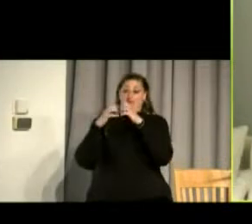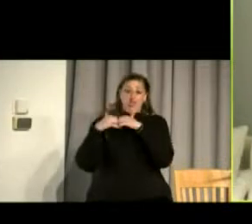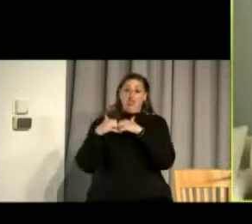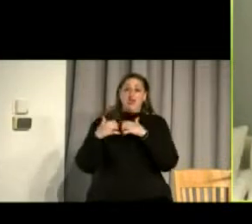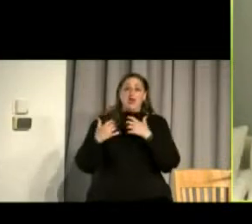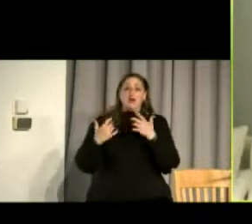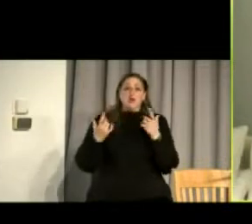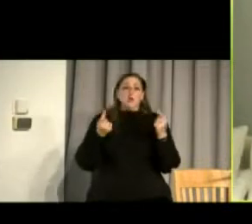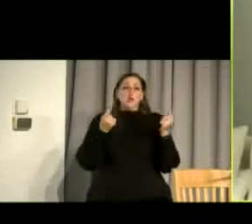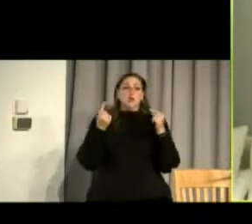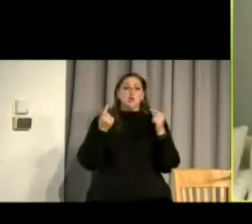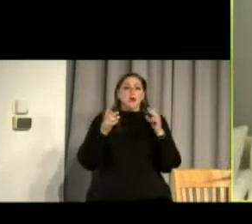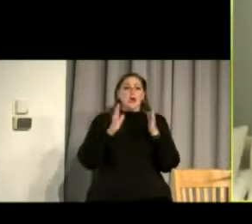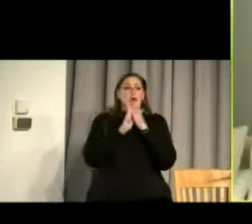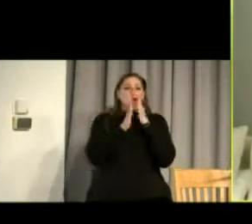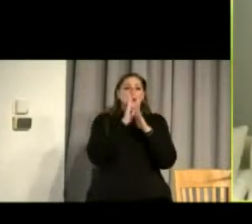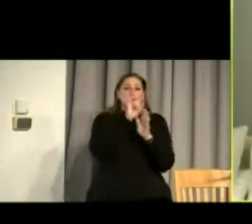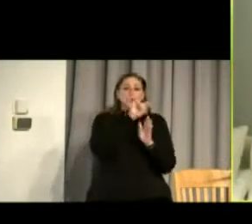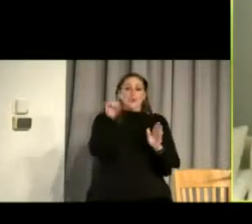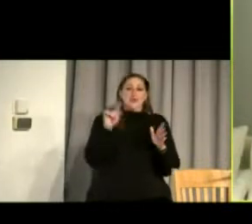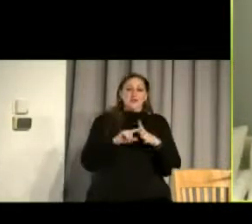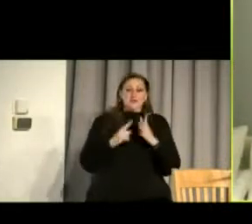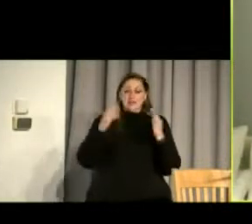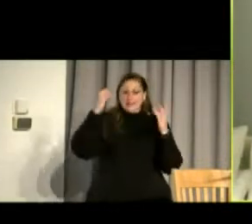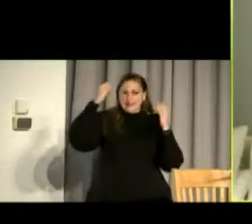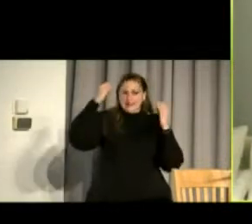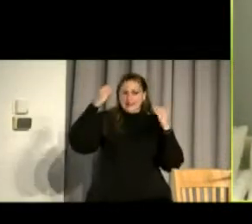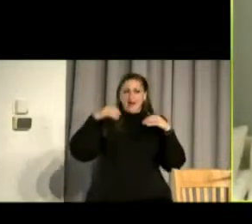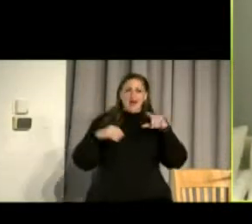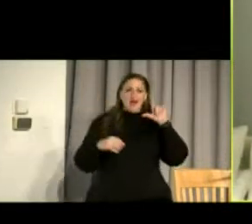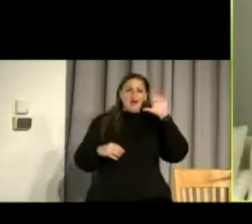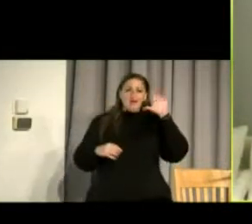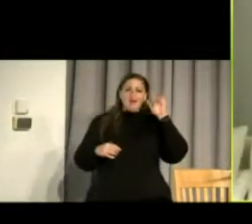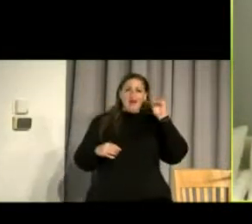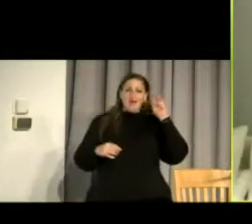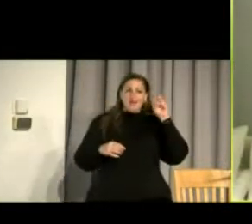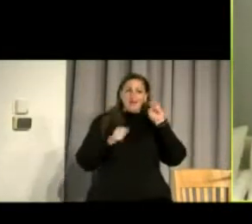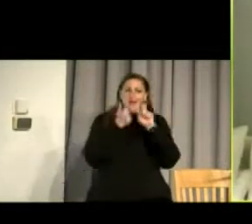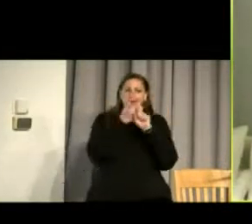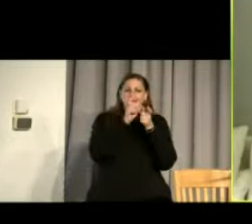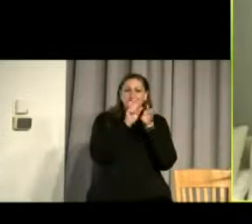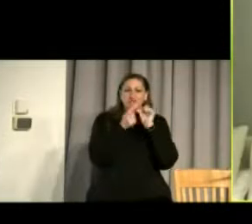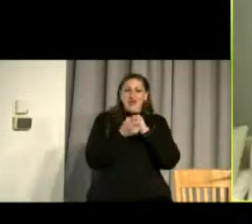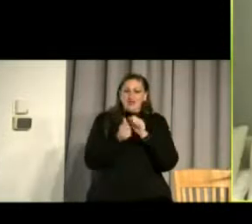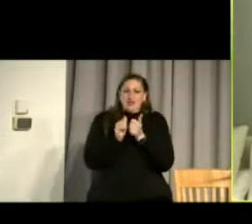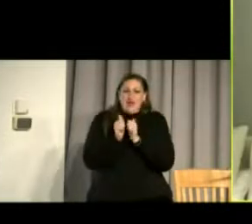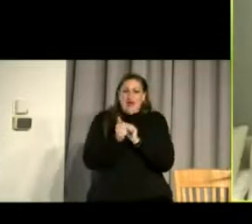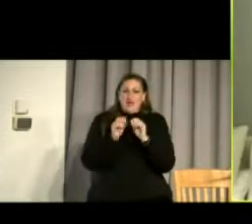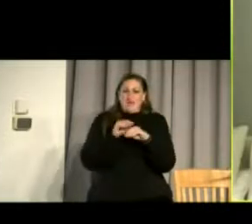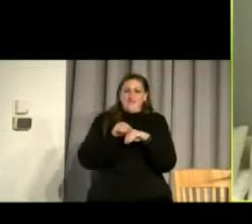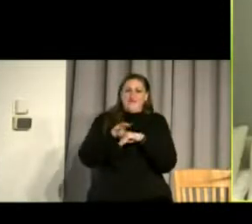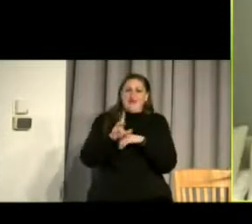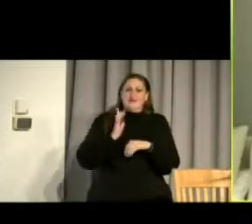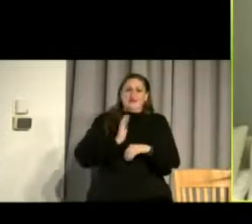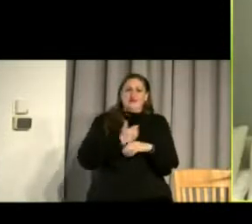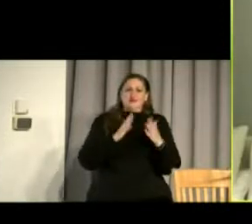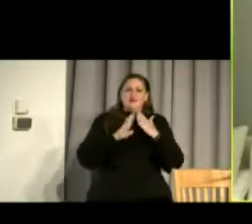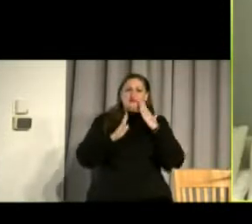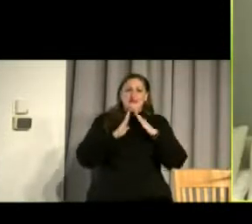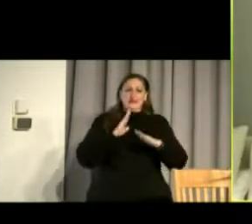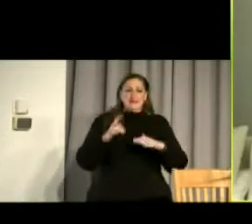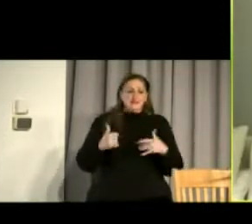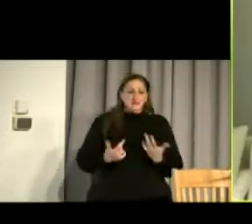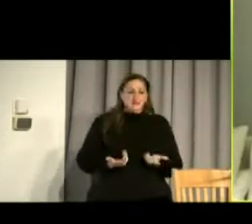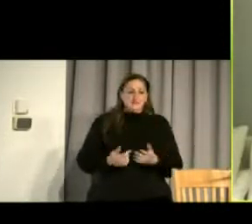is it's caused our communities to actually begin to think about climate and climate change and the climate crisis. And so now when we talk